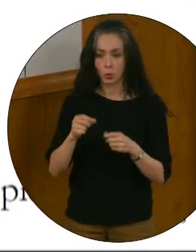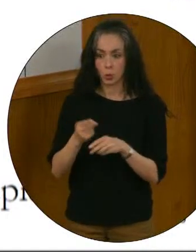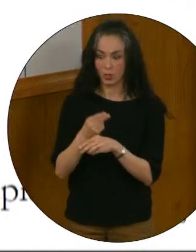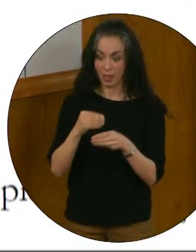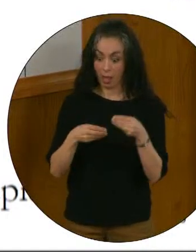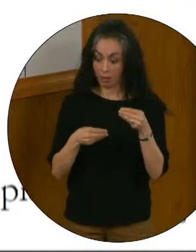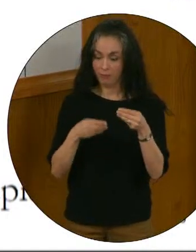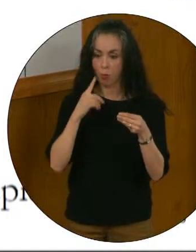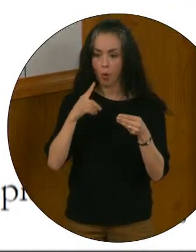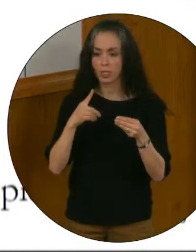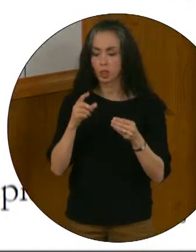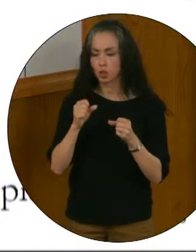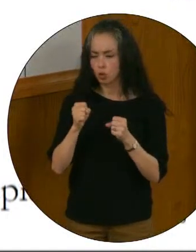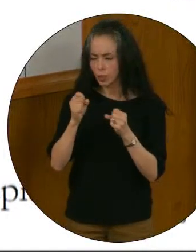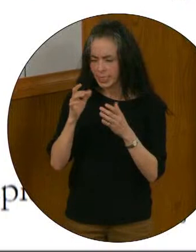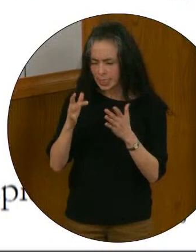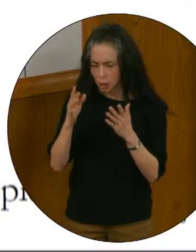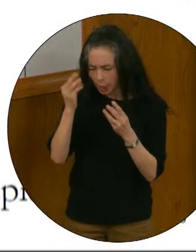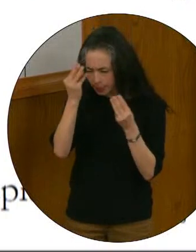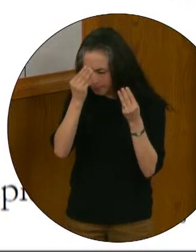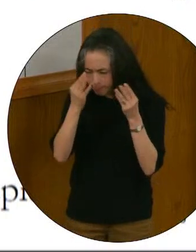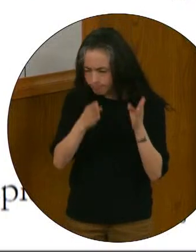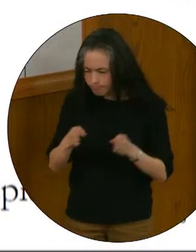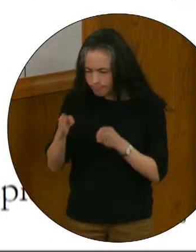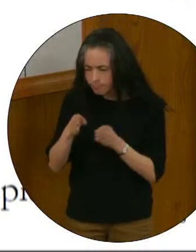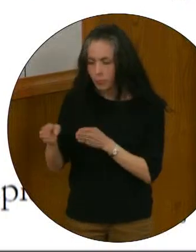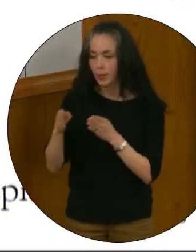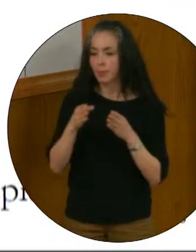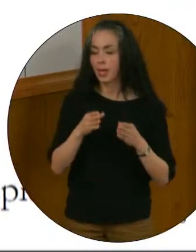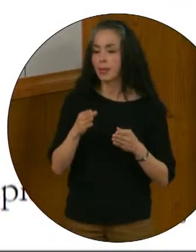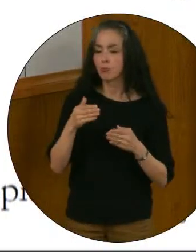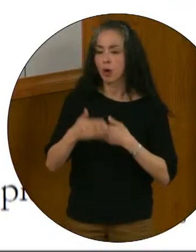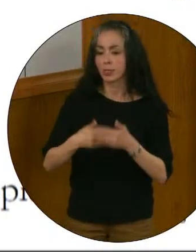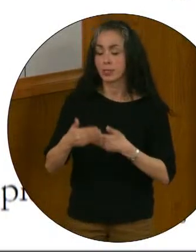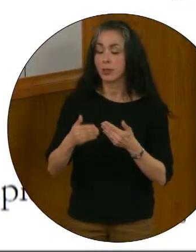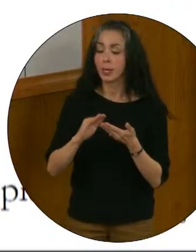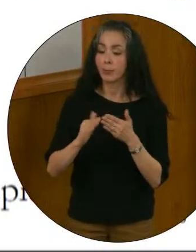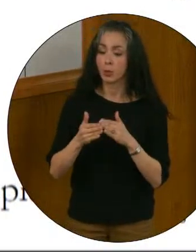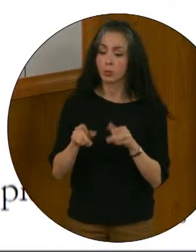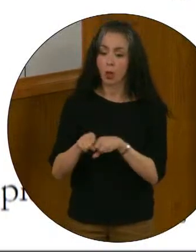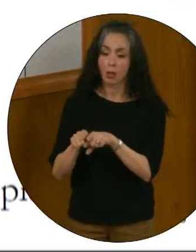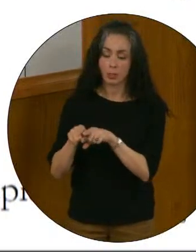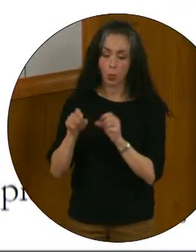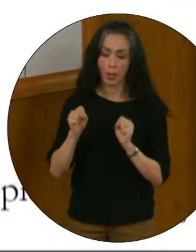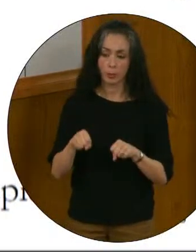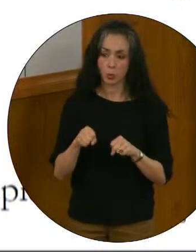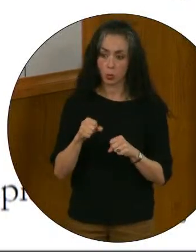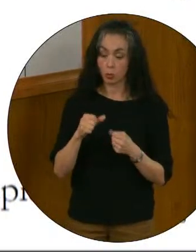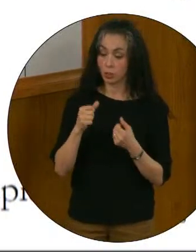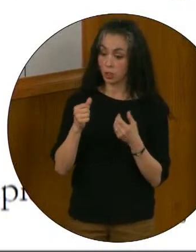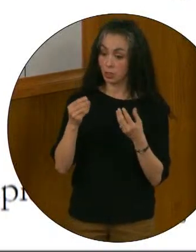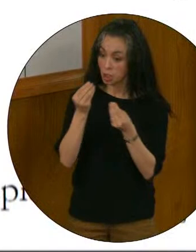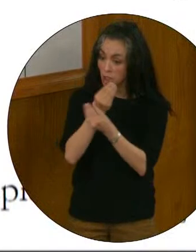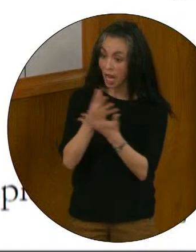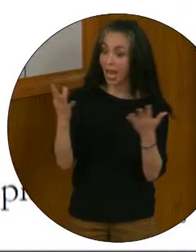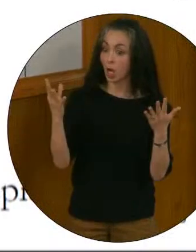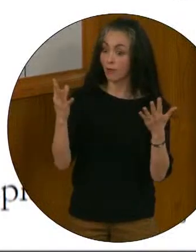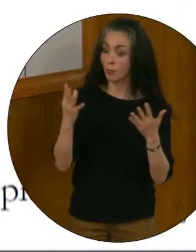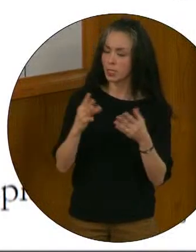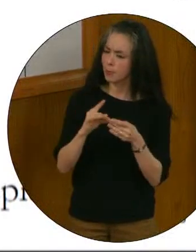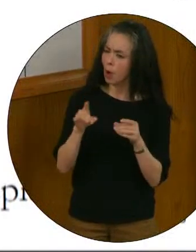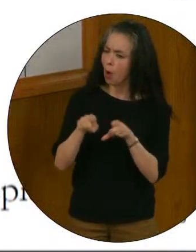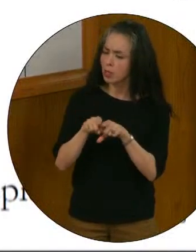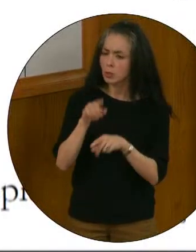process. We also, the community was able to not only share information, but listen